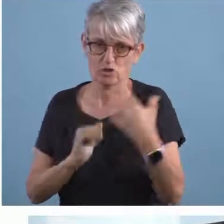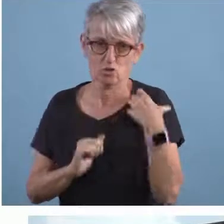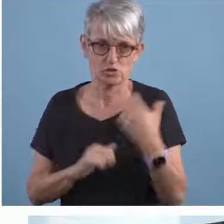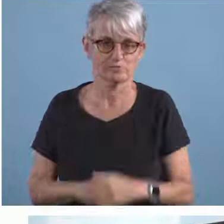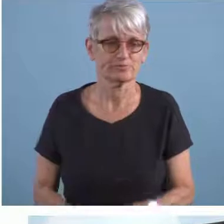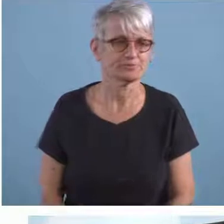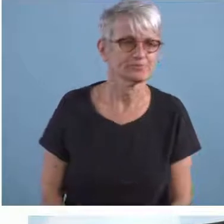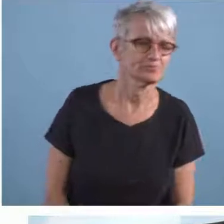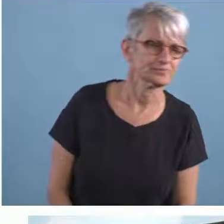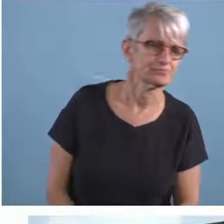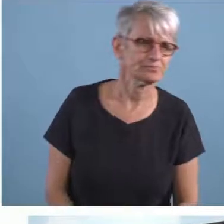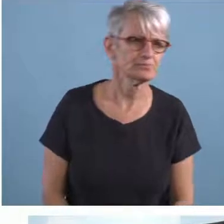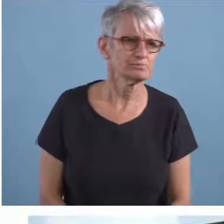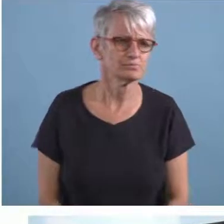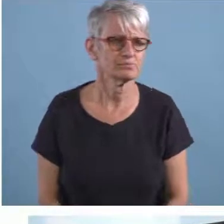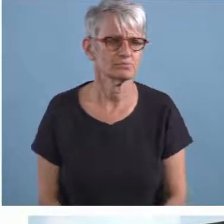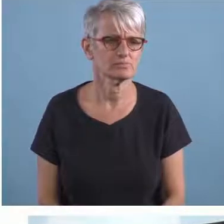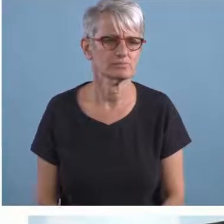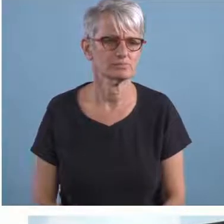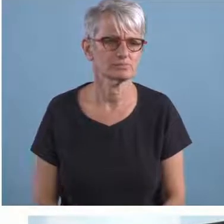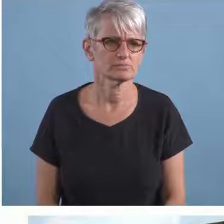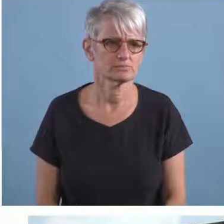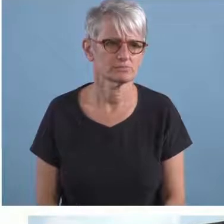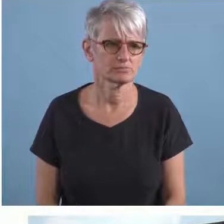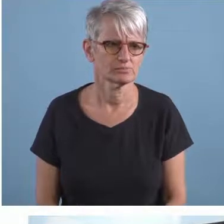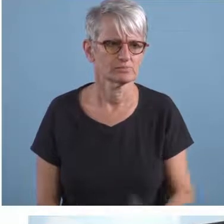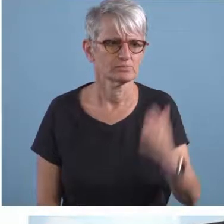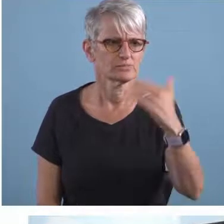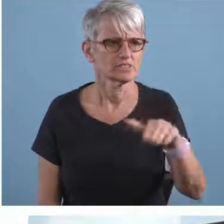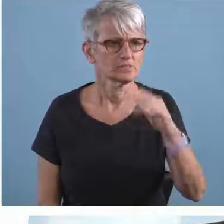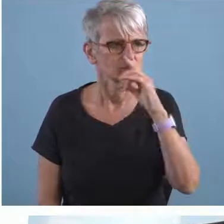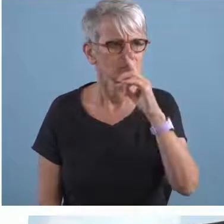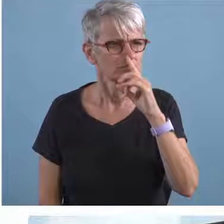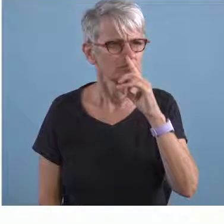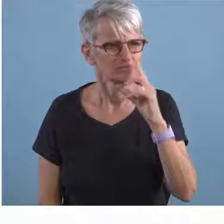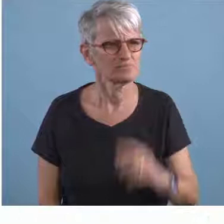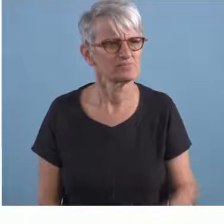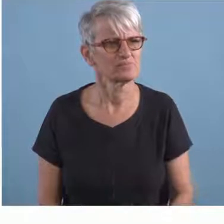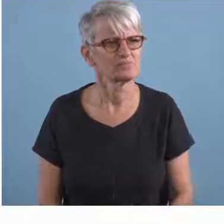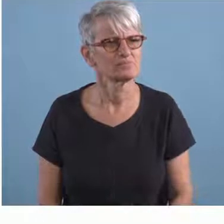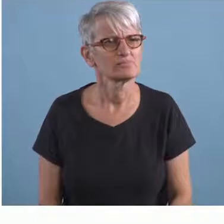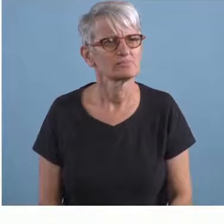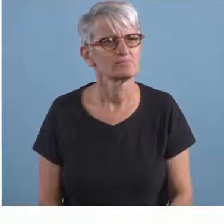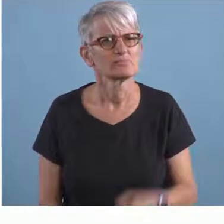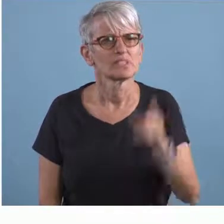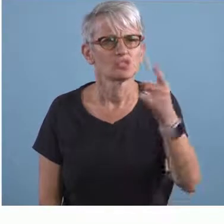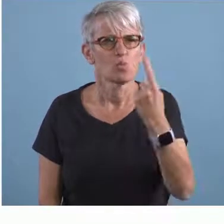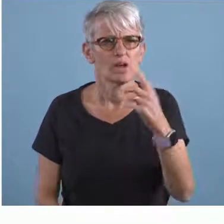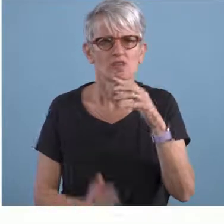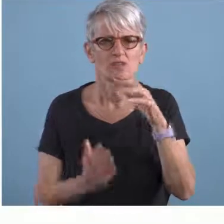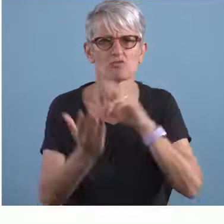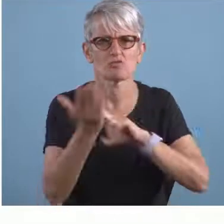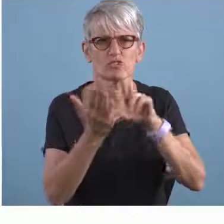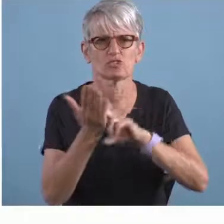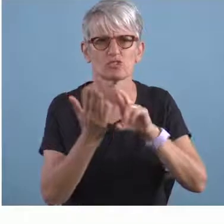I'll just show you, if you go to the next slide, a study that I did with